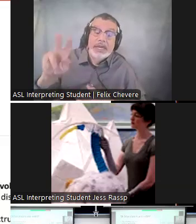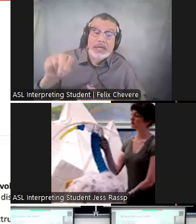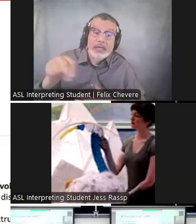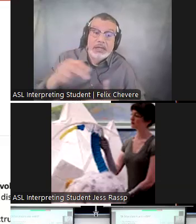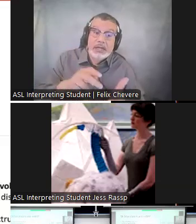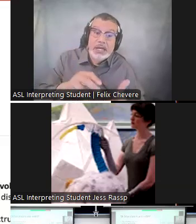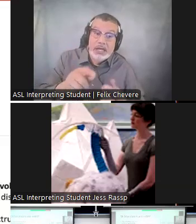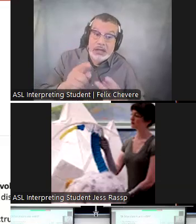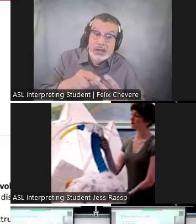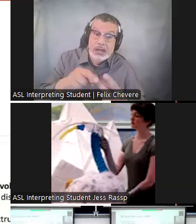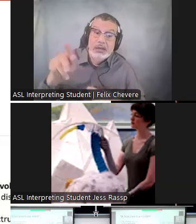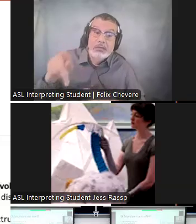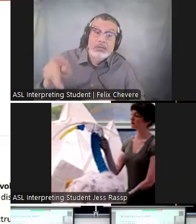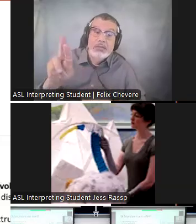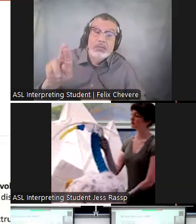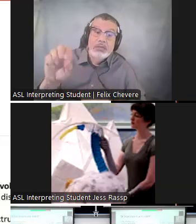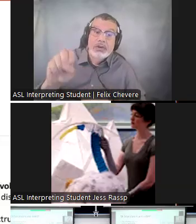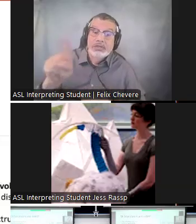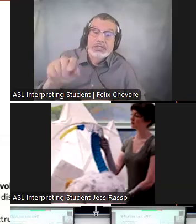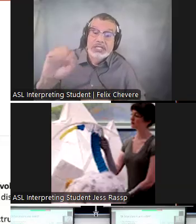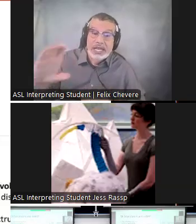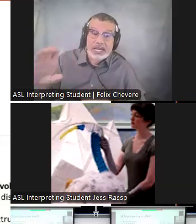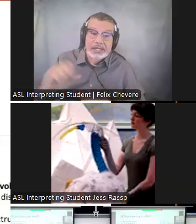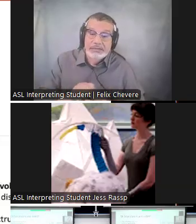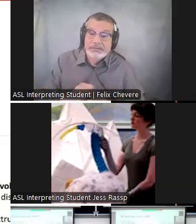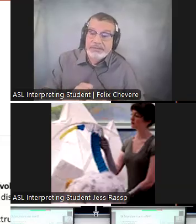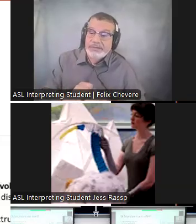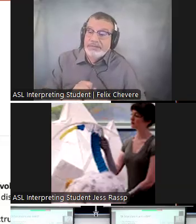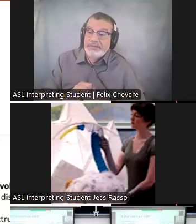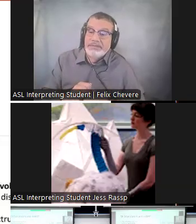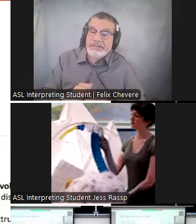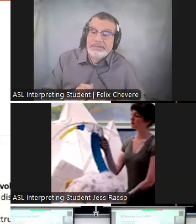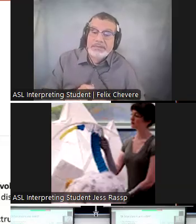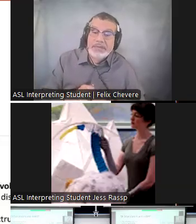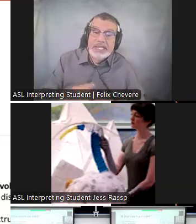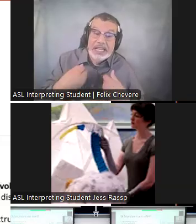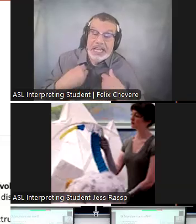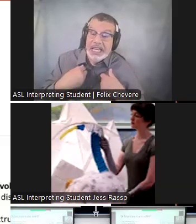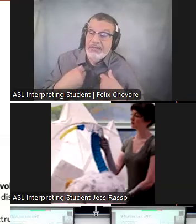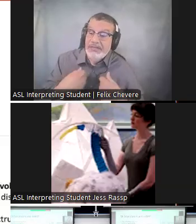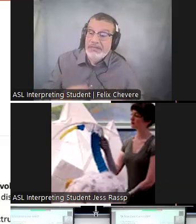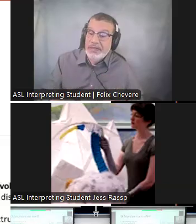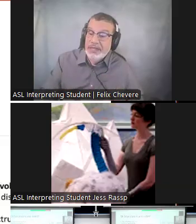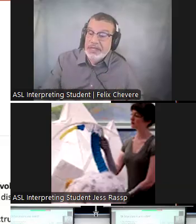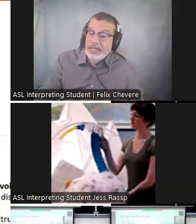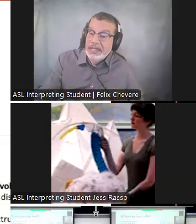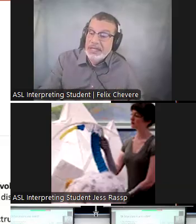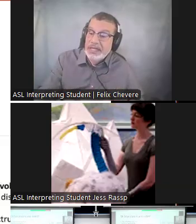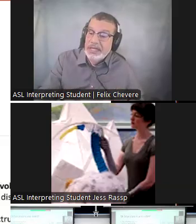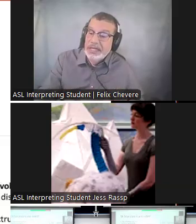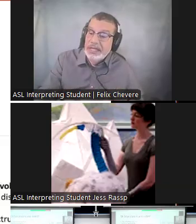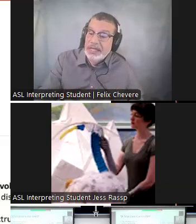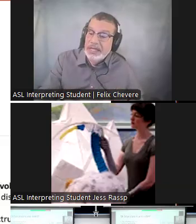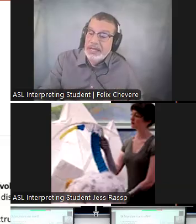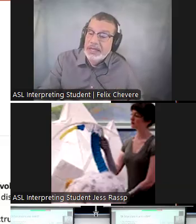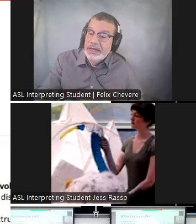too. So we've got Alzheimer's, Parkinson's, depression. We have different types of inhibitors that will decrease that and